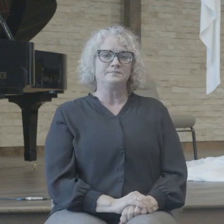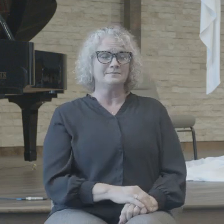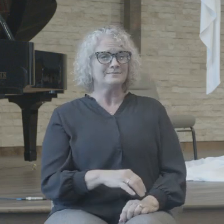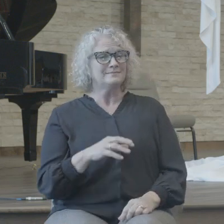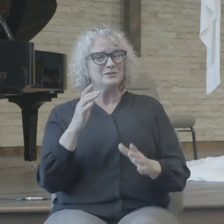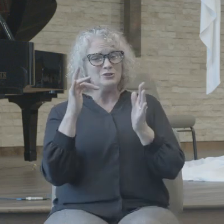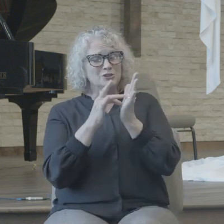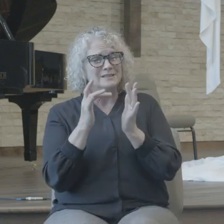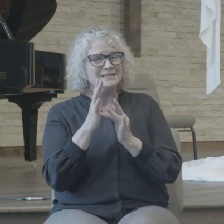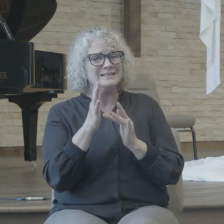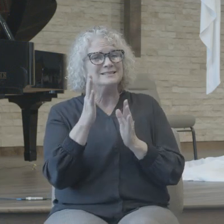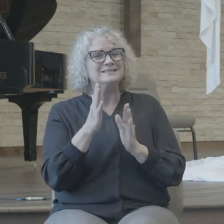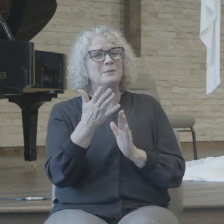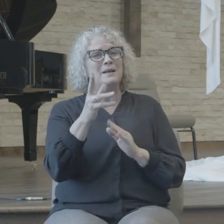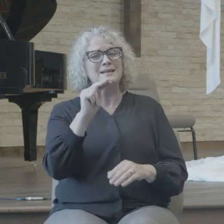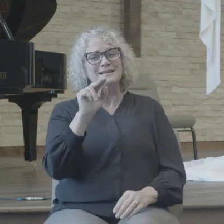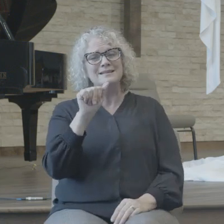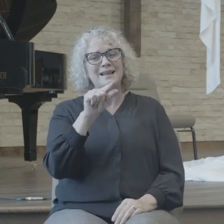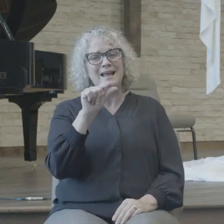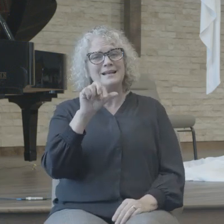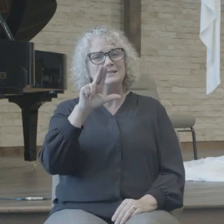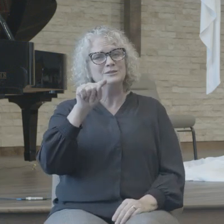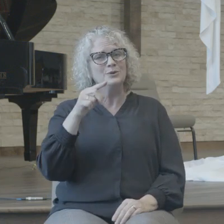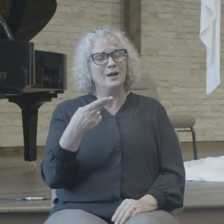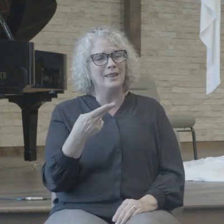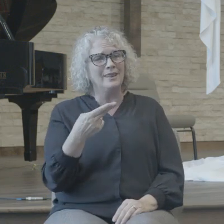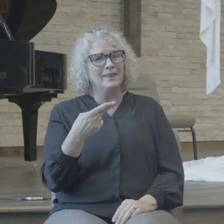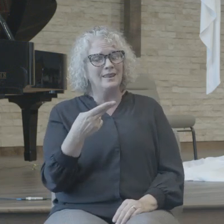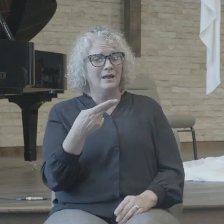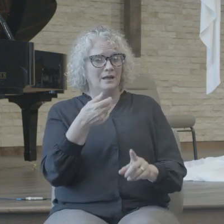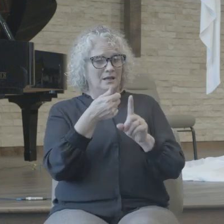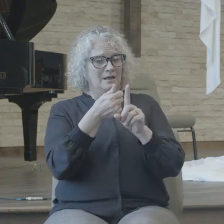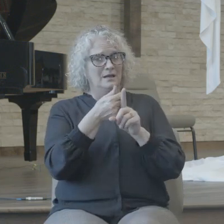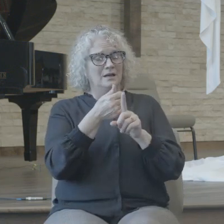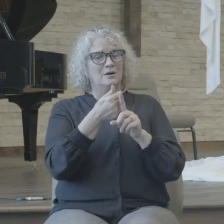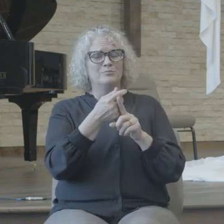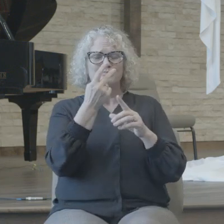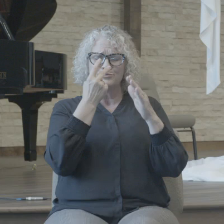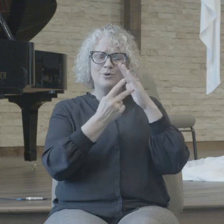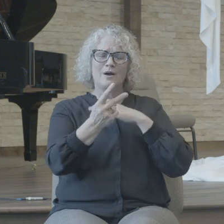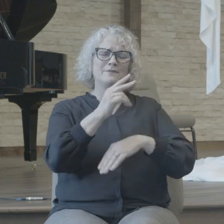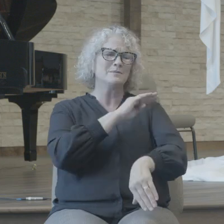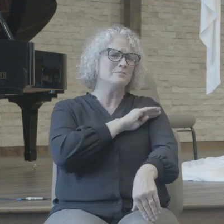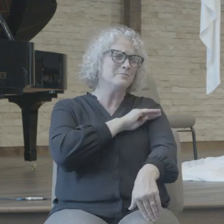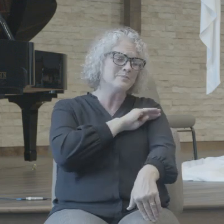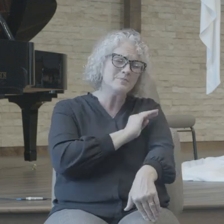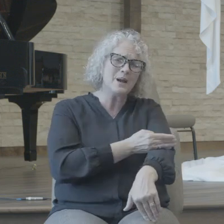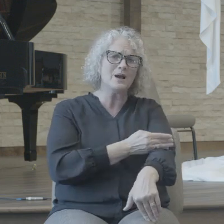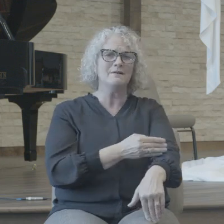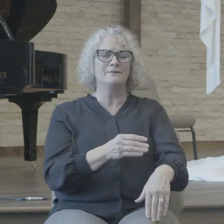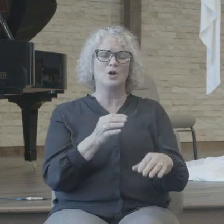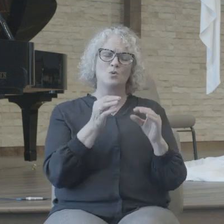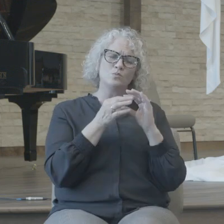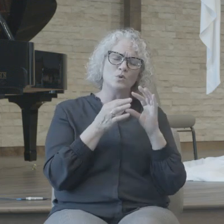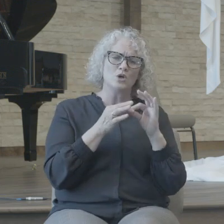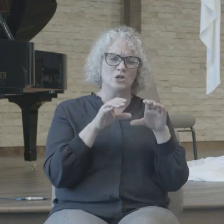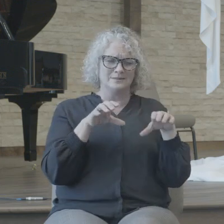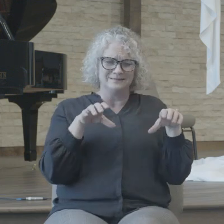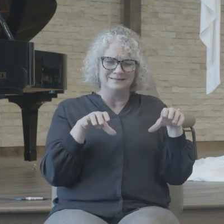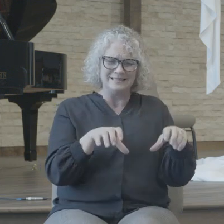Jesus of Nazareth," they replied. "He was a prophet, powerful in word and deed before God and all the